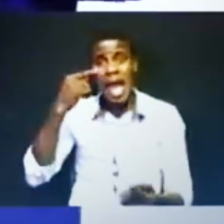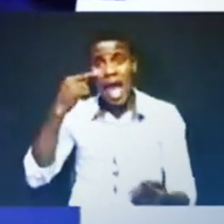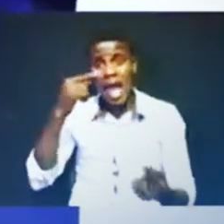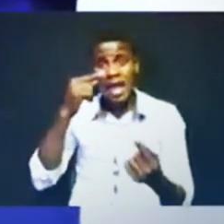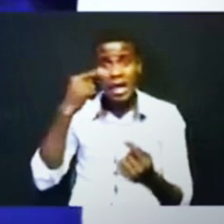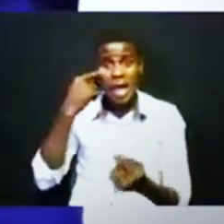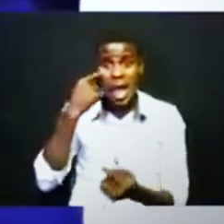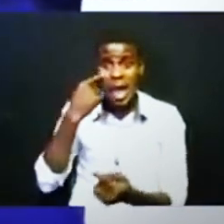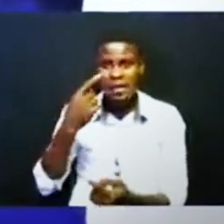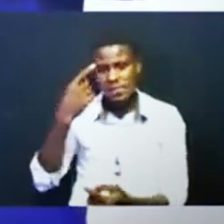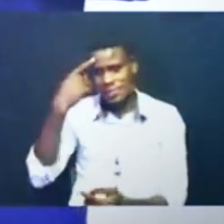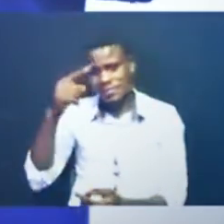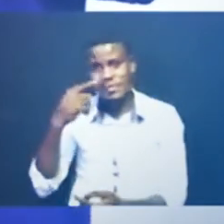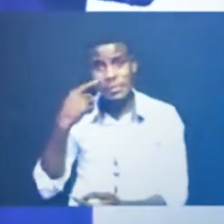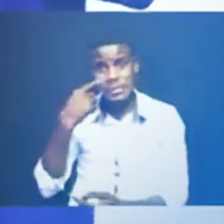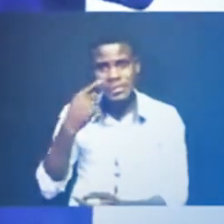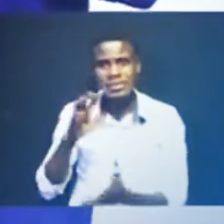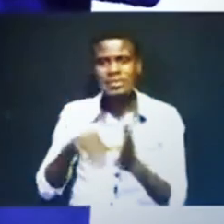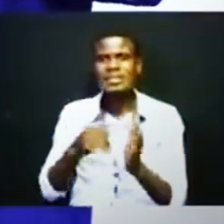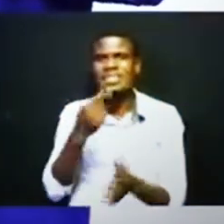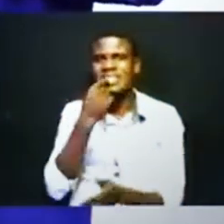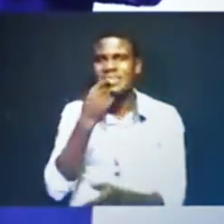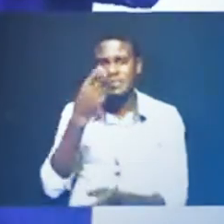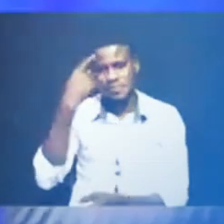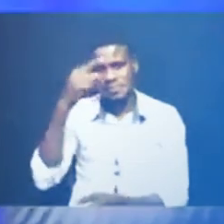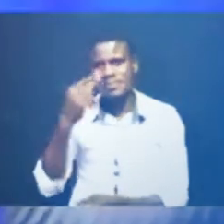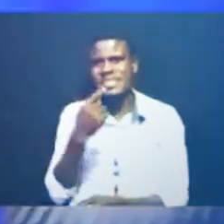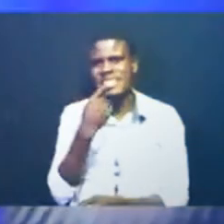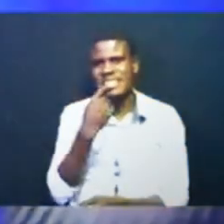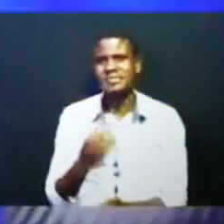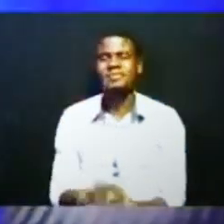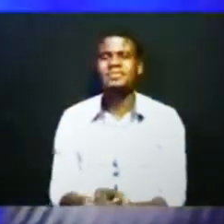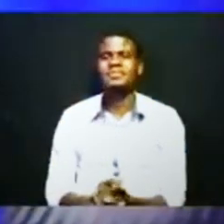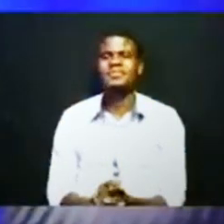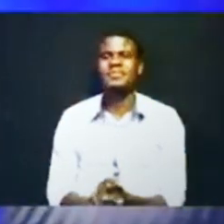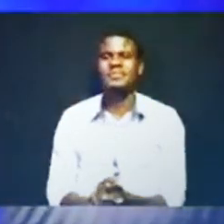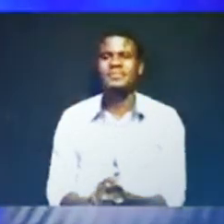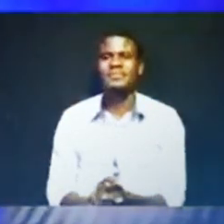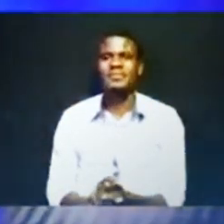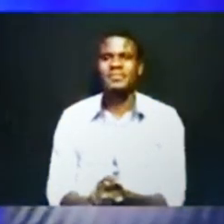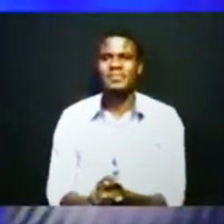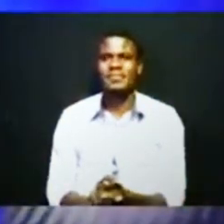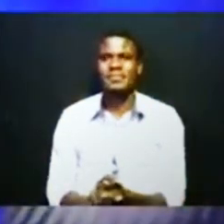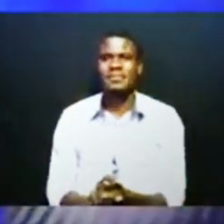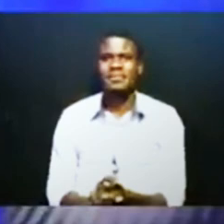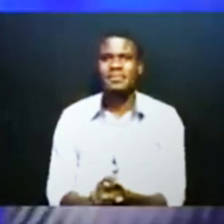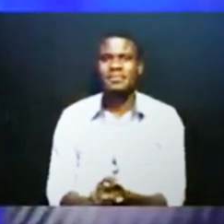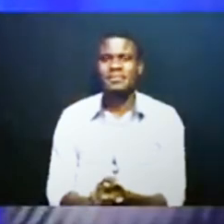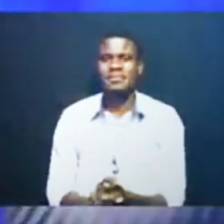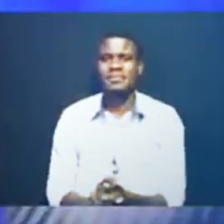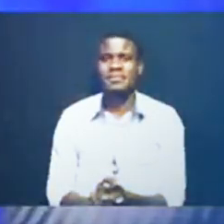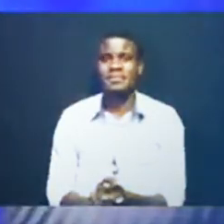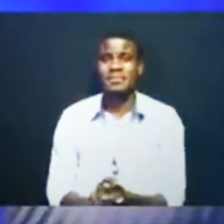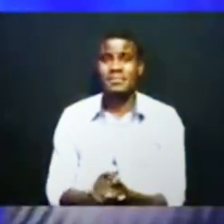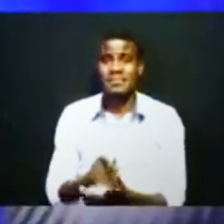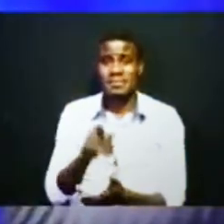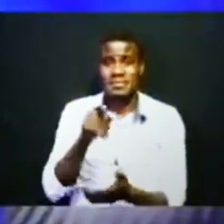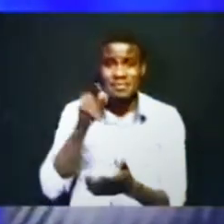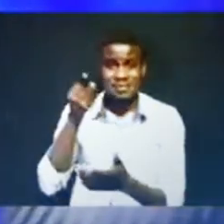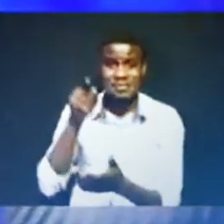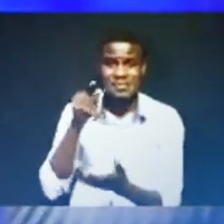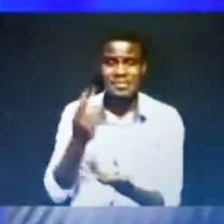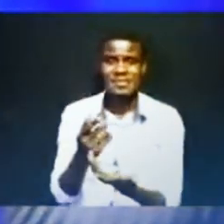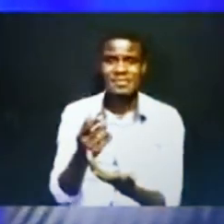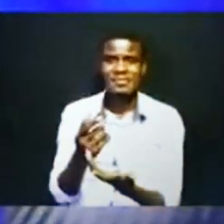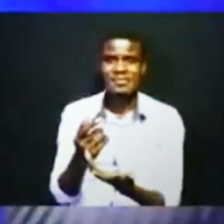eye and tooth for tooth. Now this one was said by Moses. In fact, it was part of the